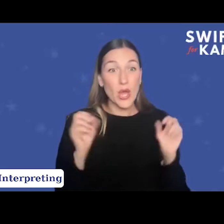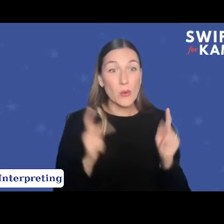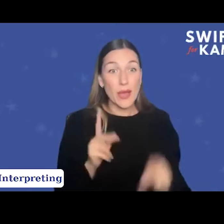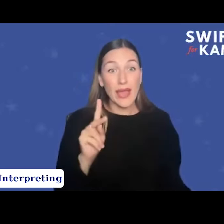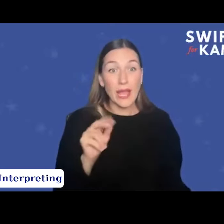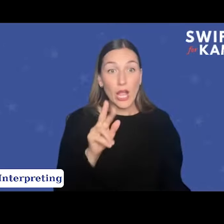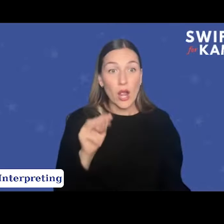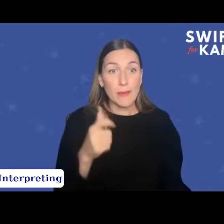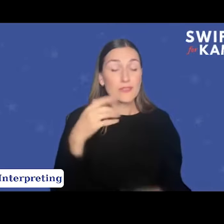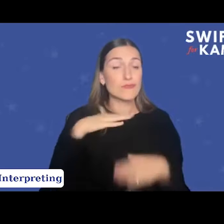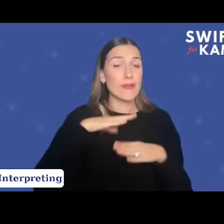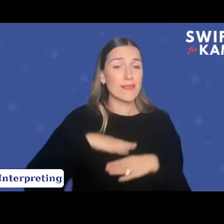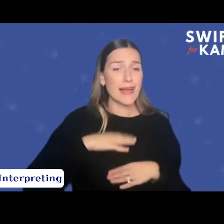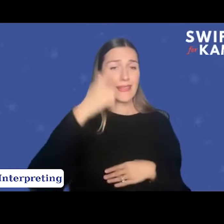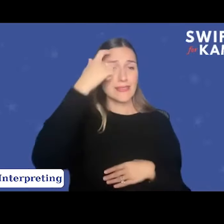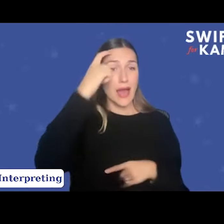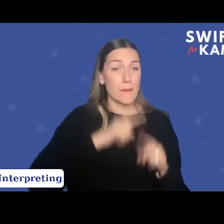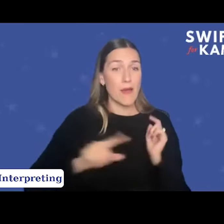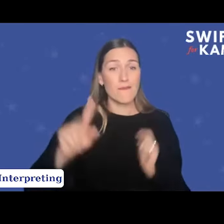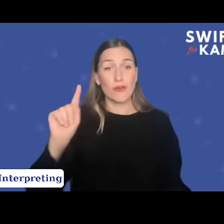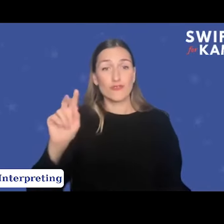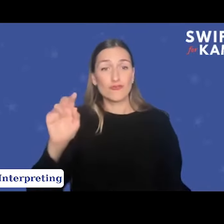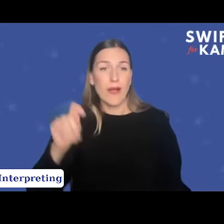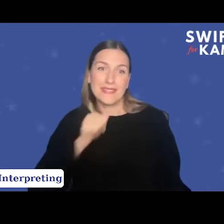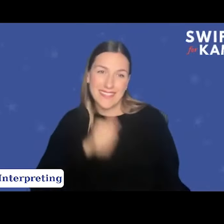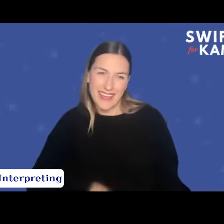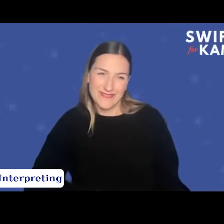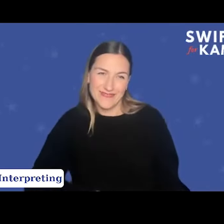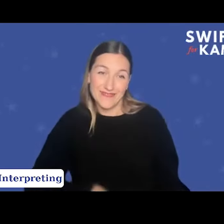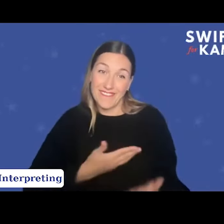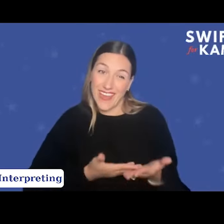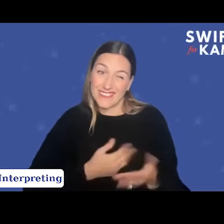a relaxing thought, but for Donald Trump, it's not. Facts.